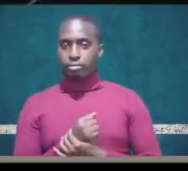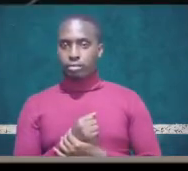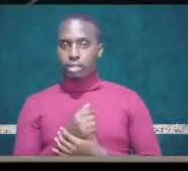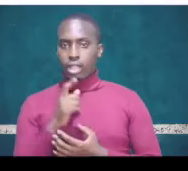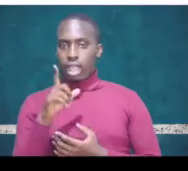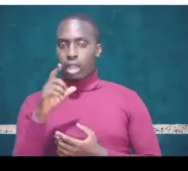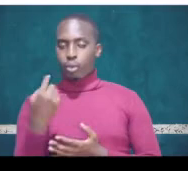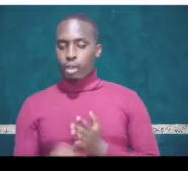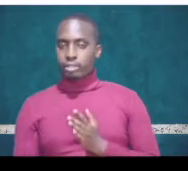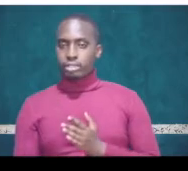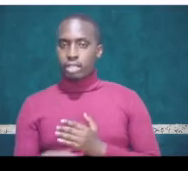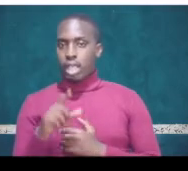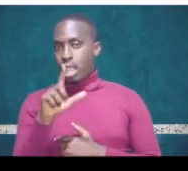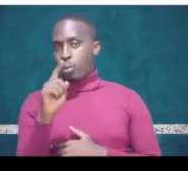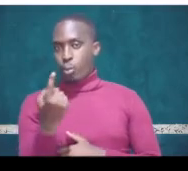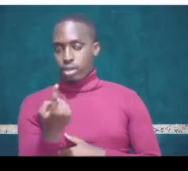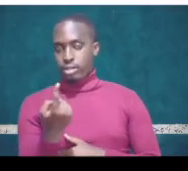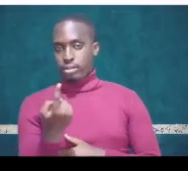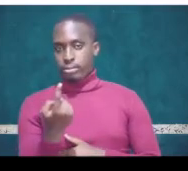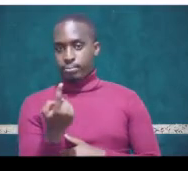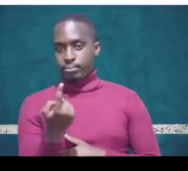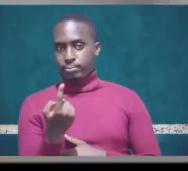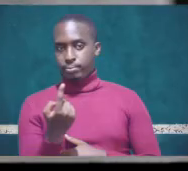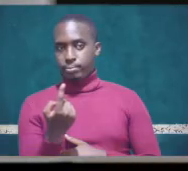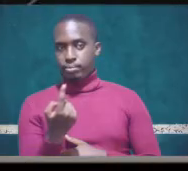L1. Here we have L1